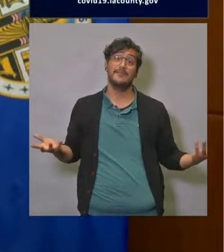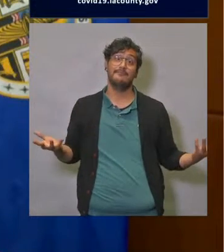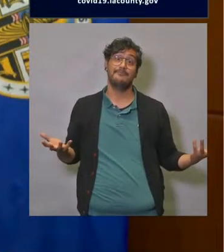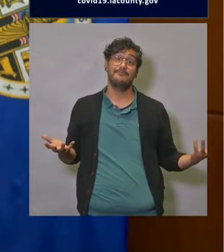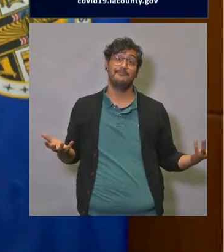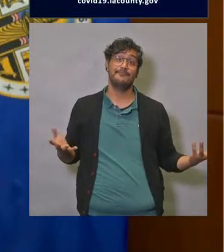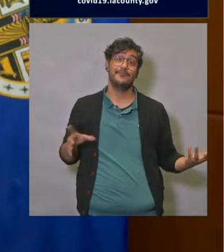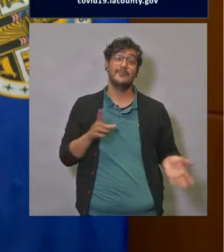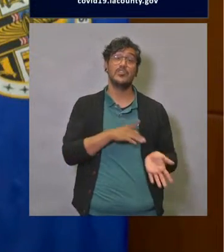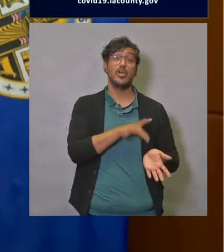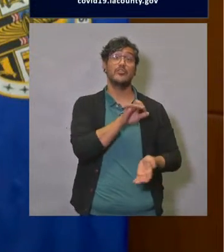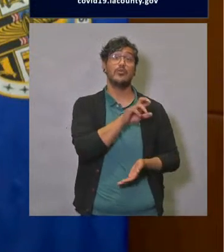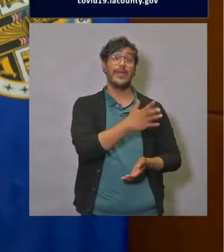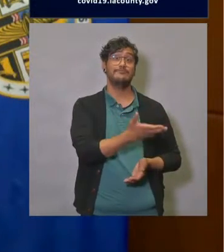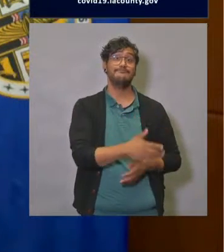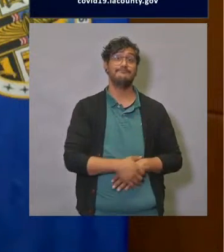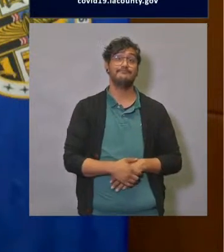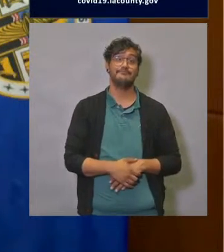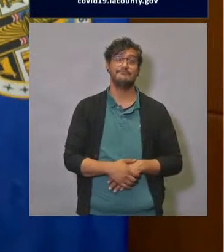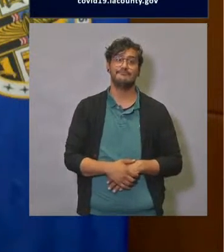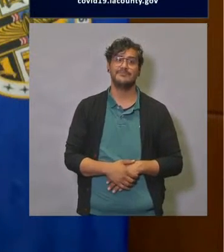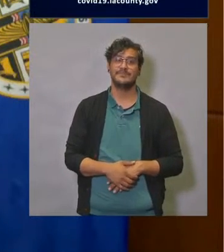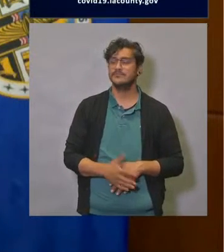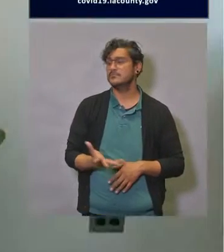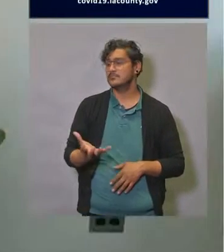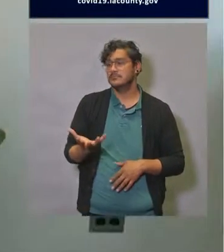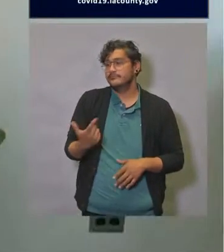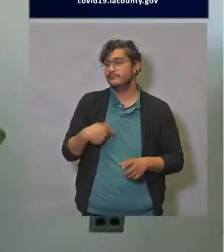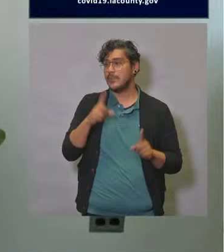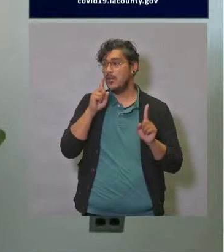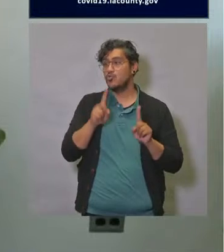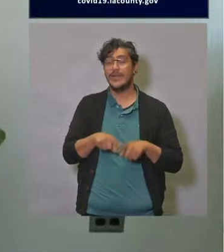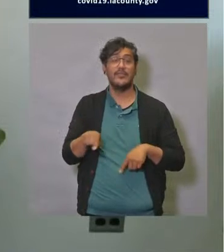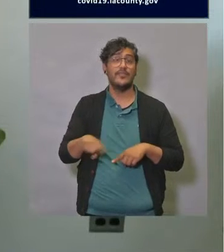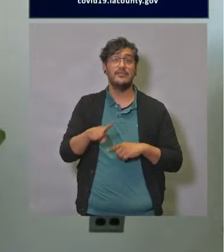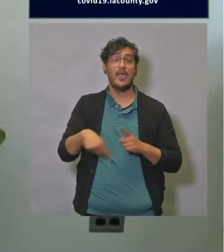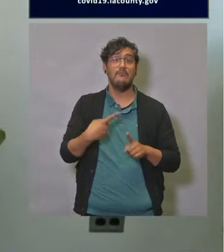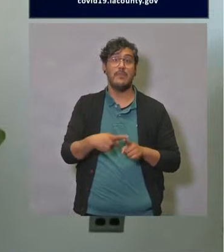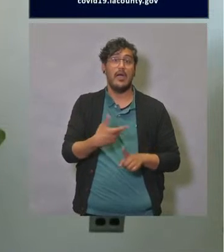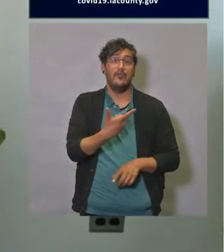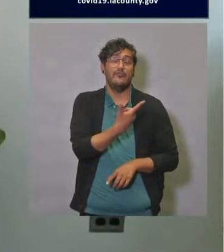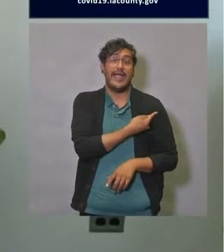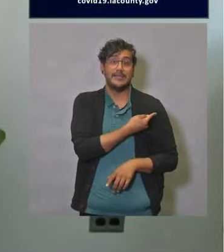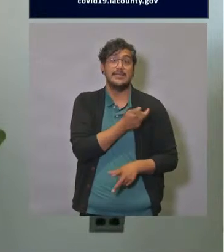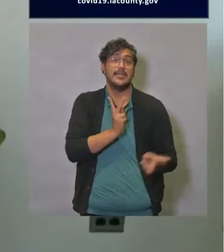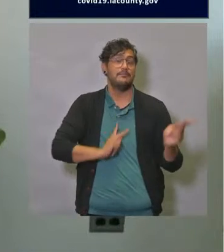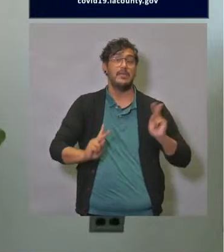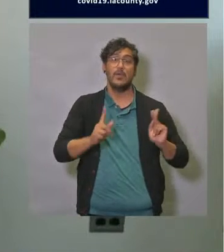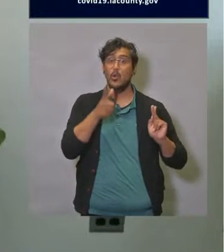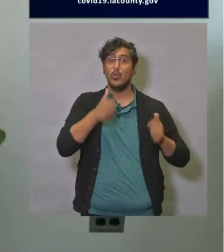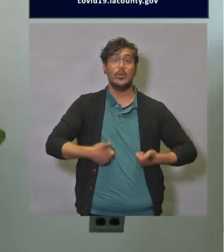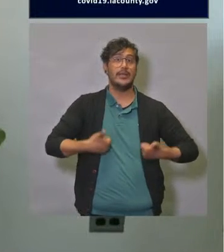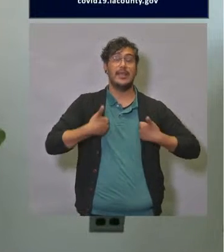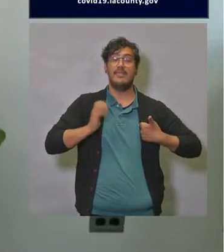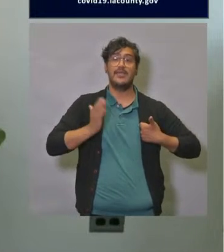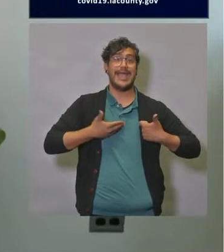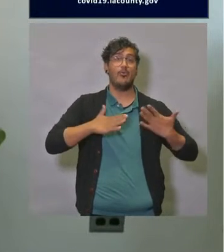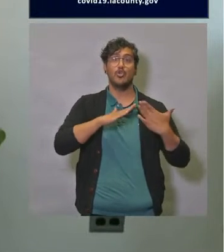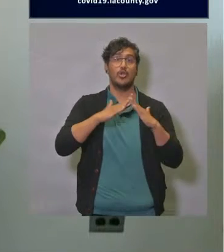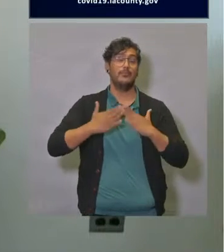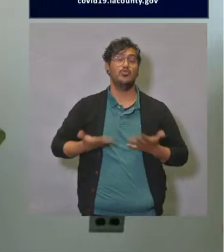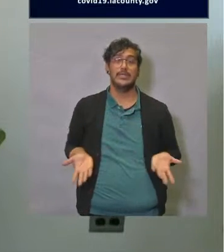Ferrer, if you'd like to add? Sure. I mean, I just agree. I mean, this is about vaccinating the people who live in our communities.